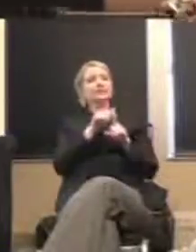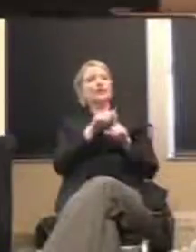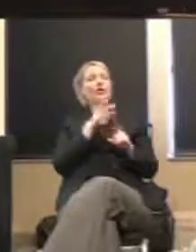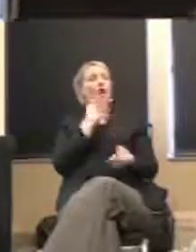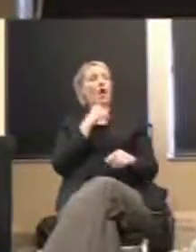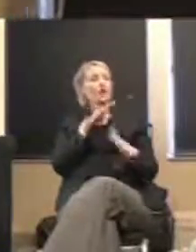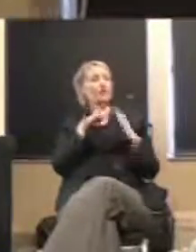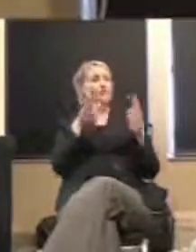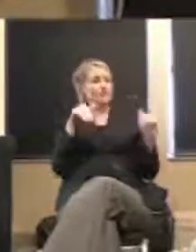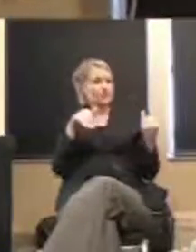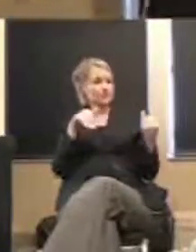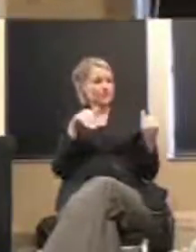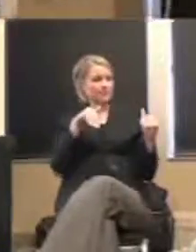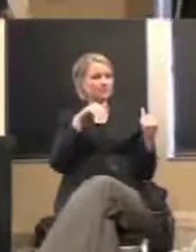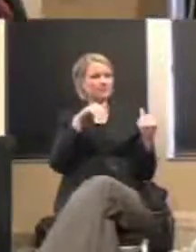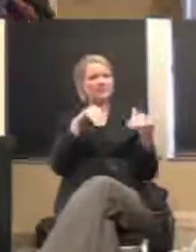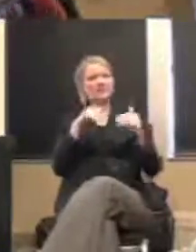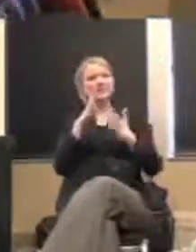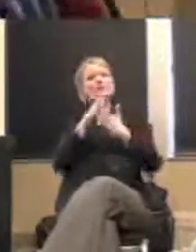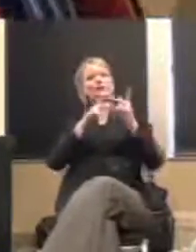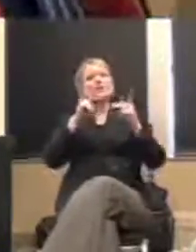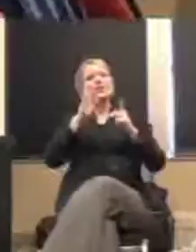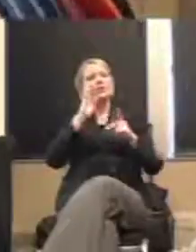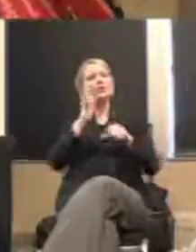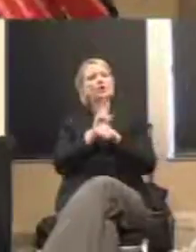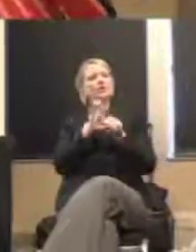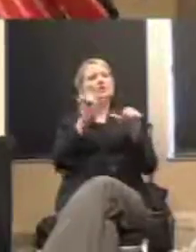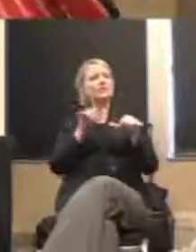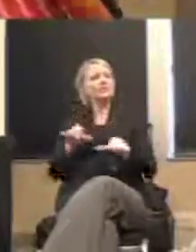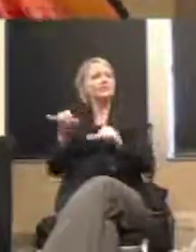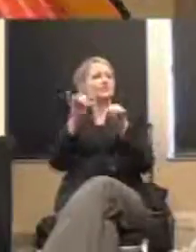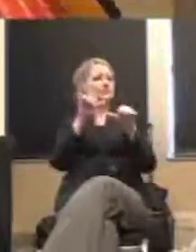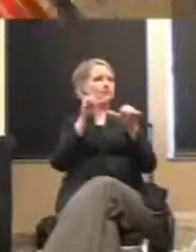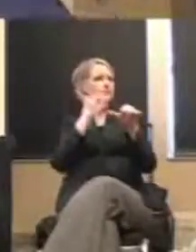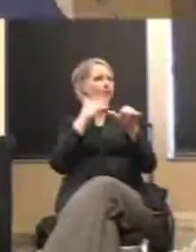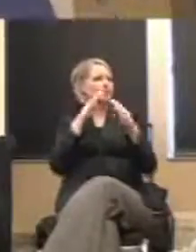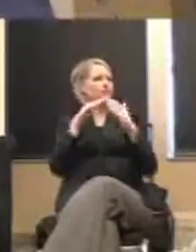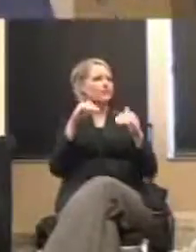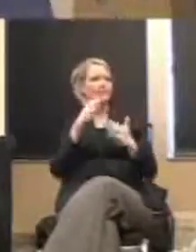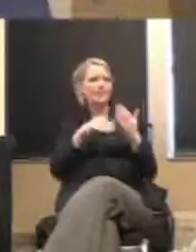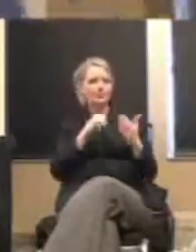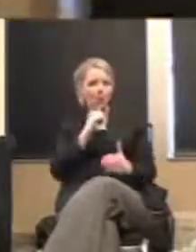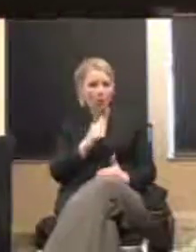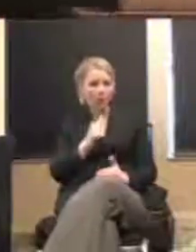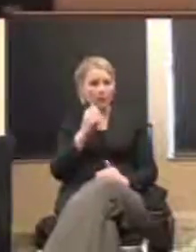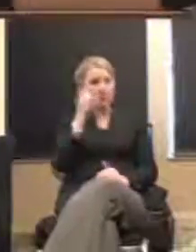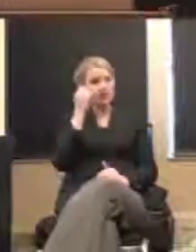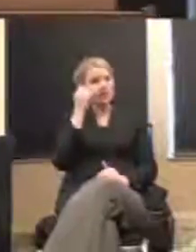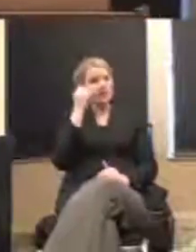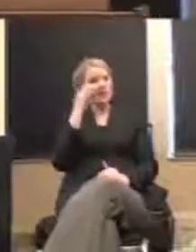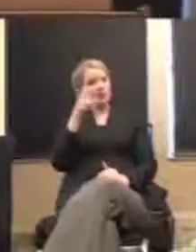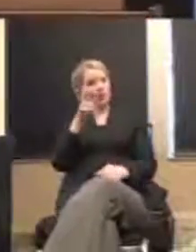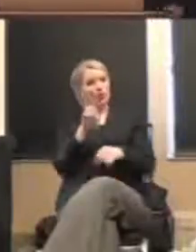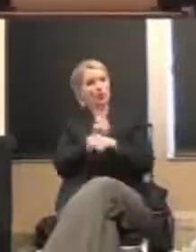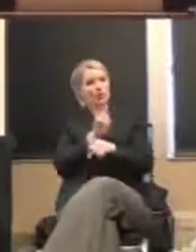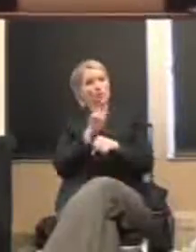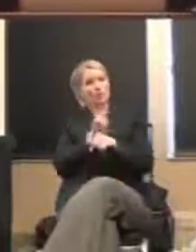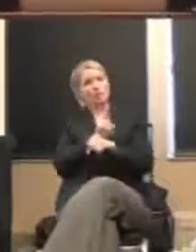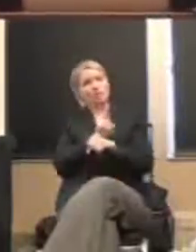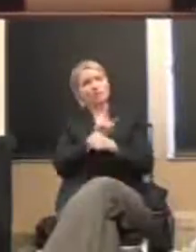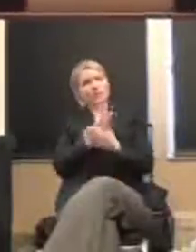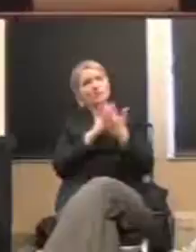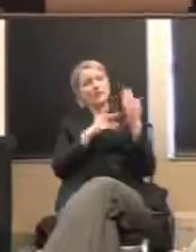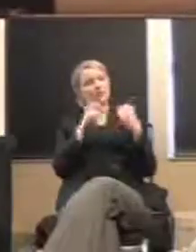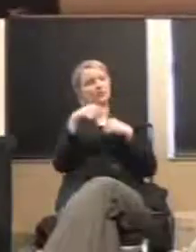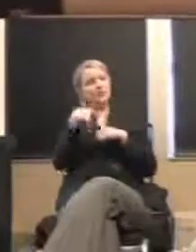system, some people use consistent color systems on these, some people don't. If you are using, and some of you might